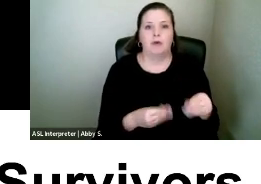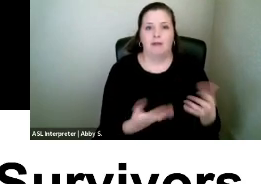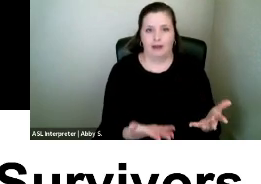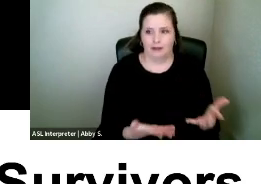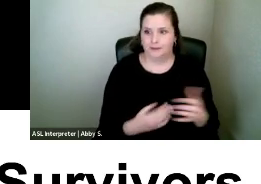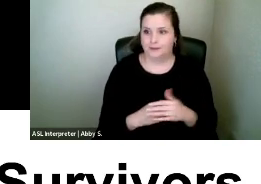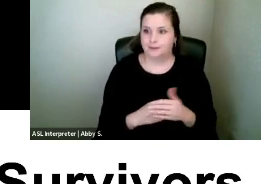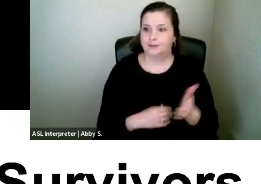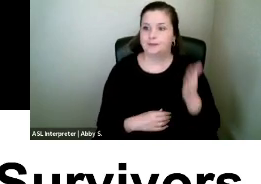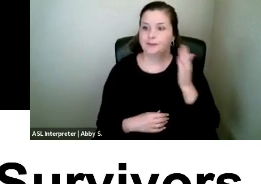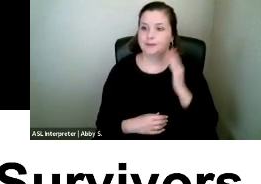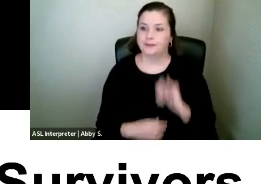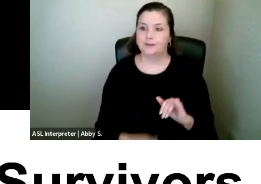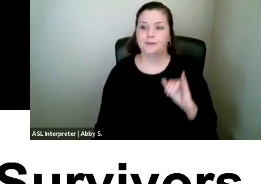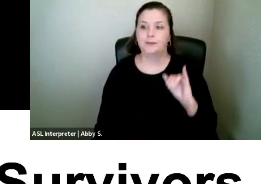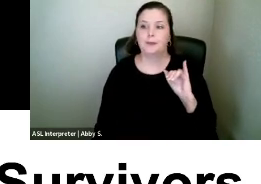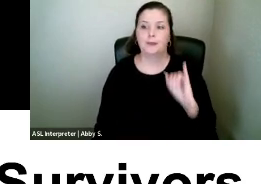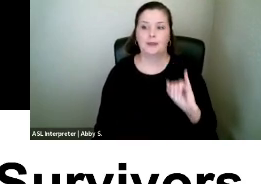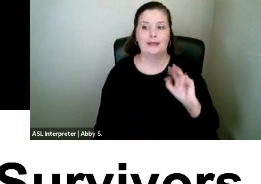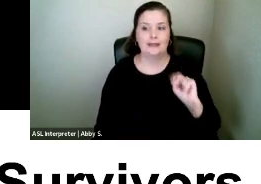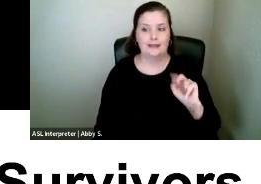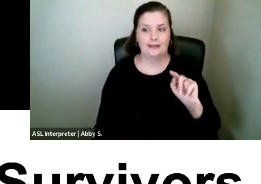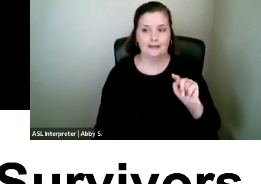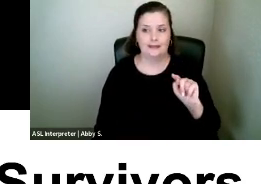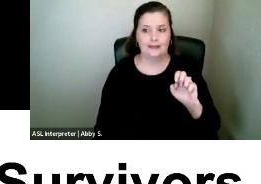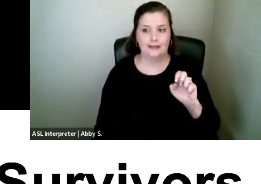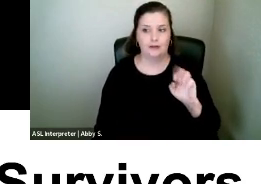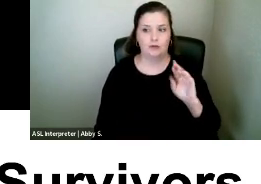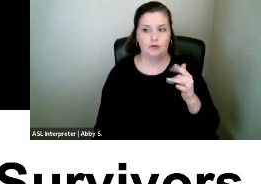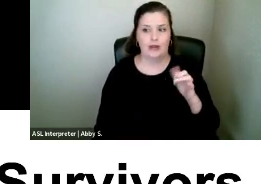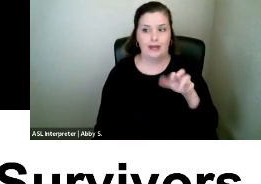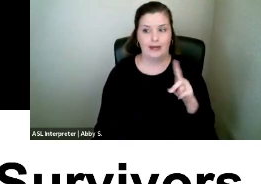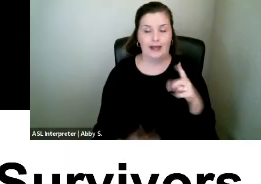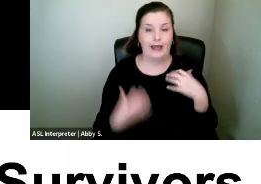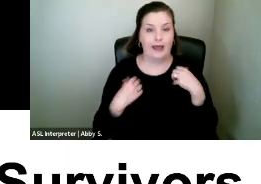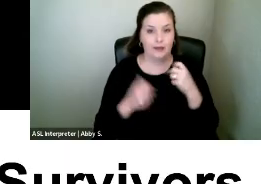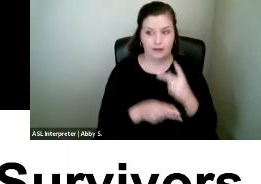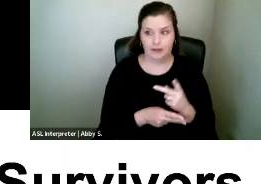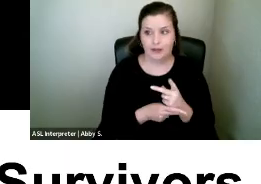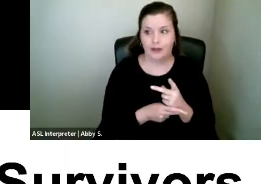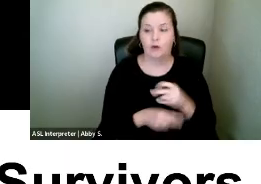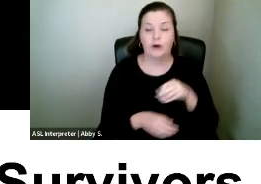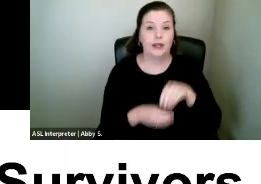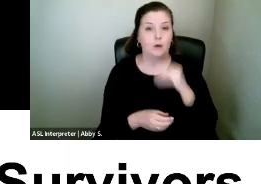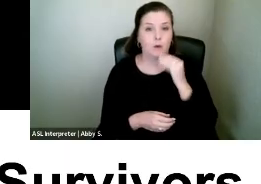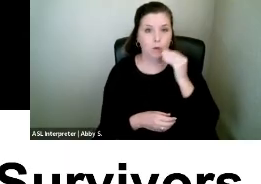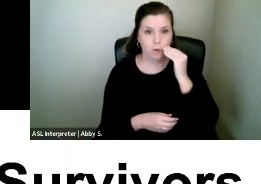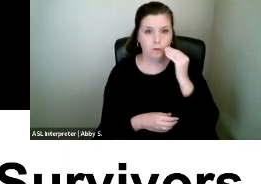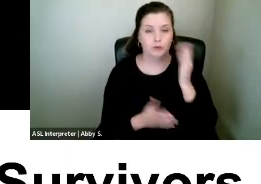healthcare and in-home services must continue even if displaced.